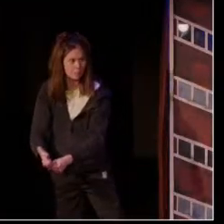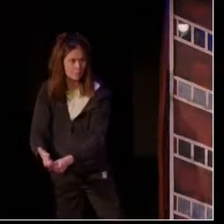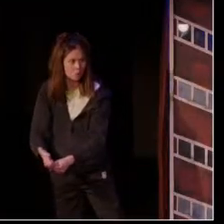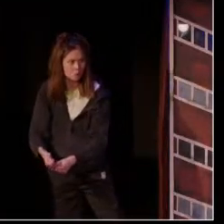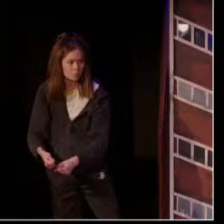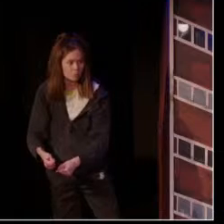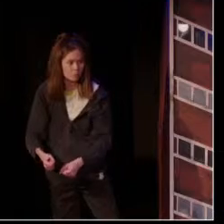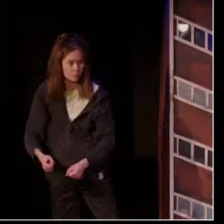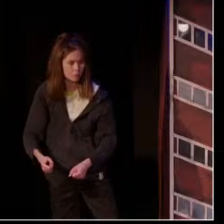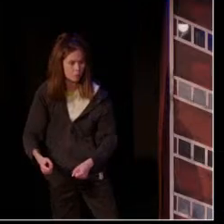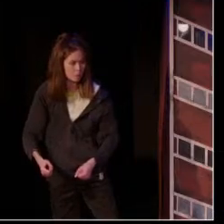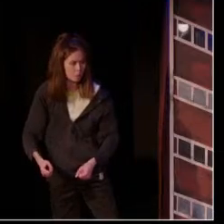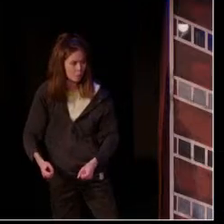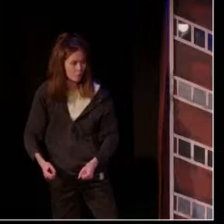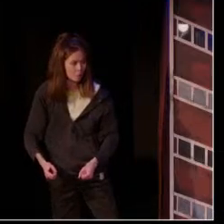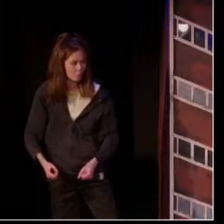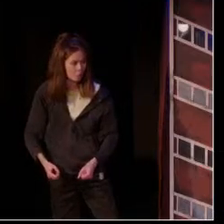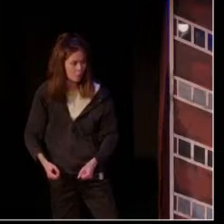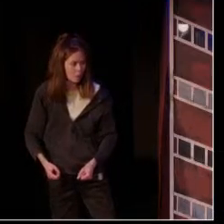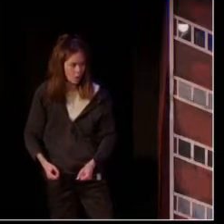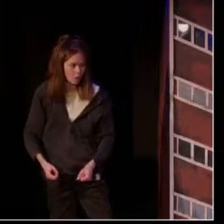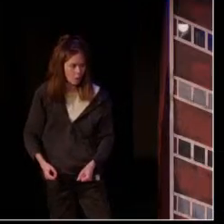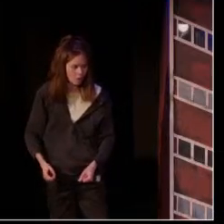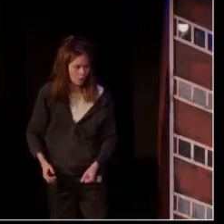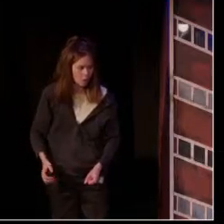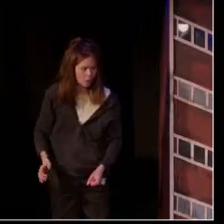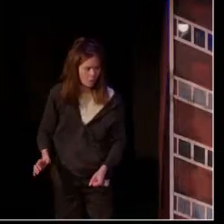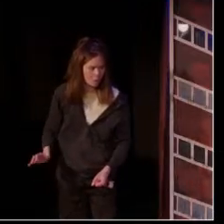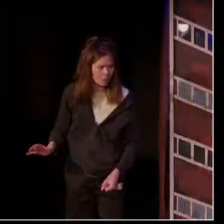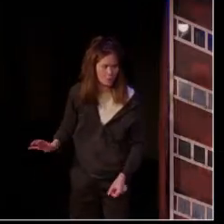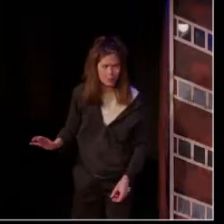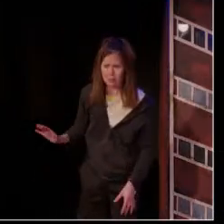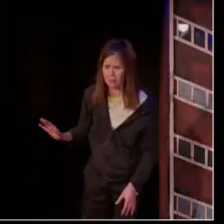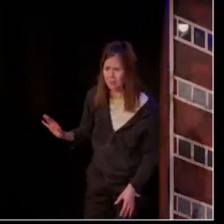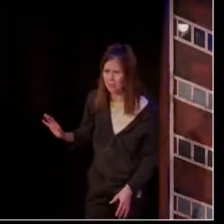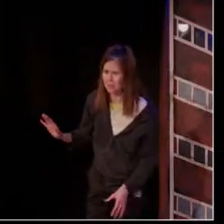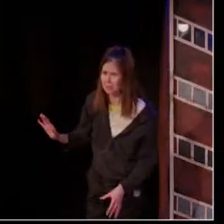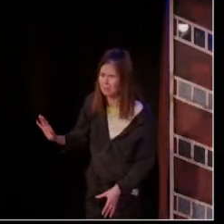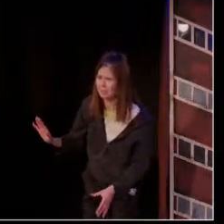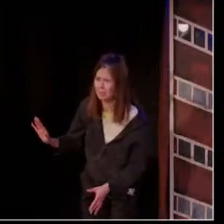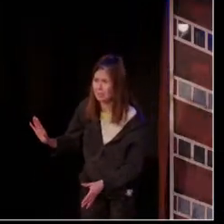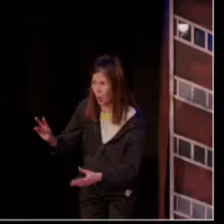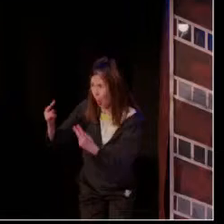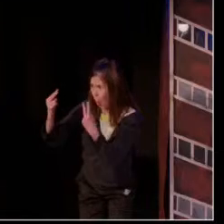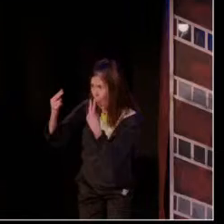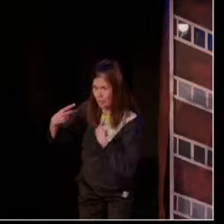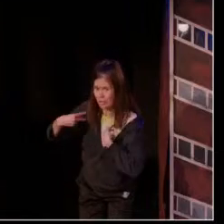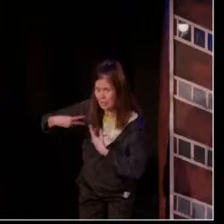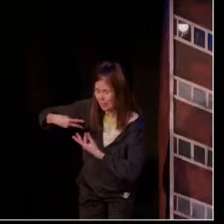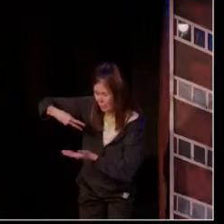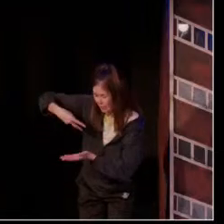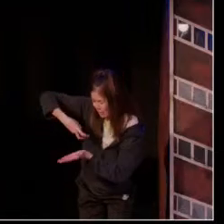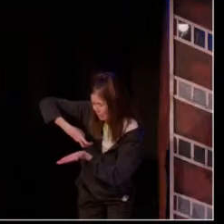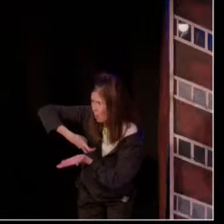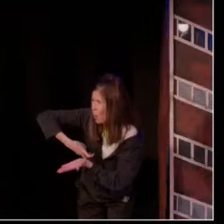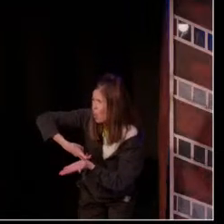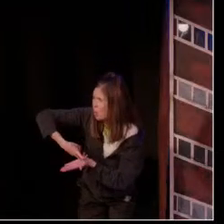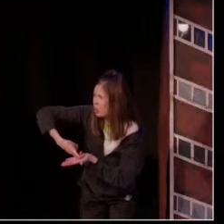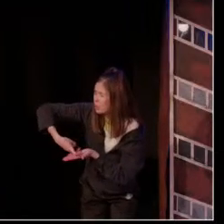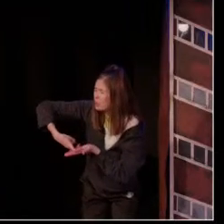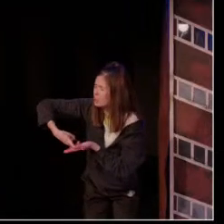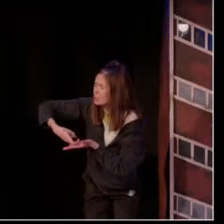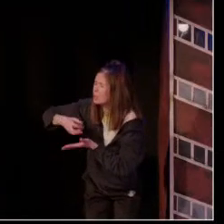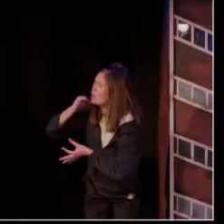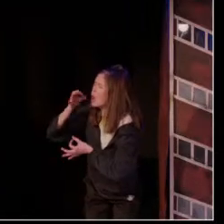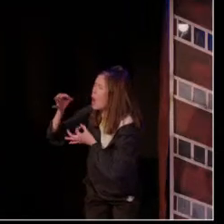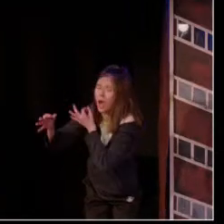Leontes, on bended knee, I do beseech. I've always truly worked for